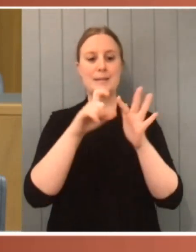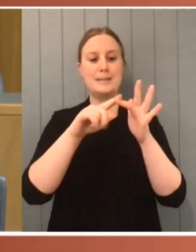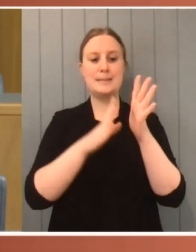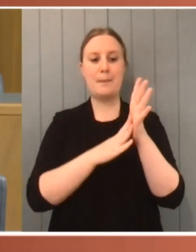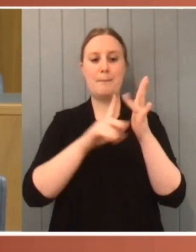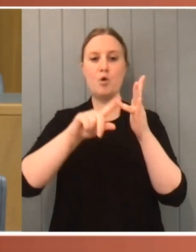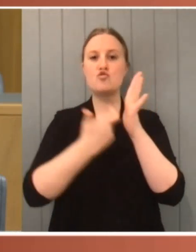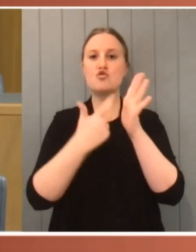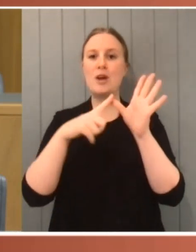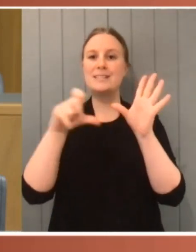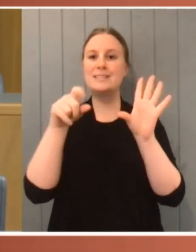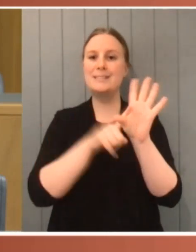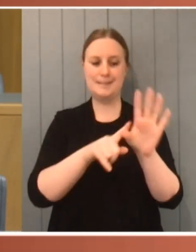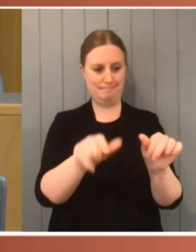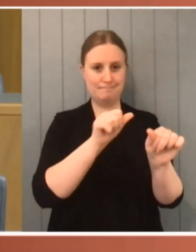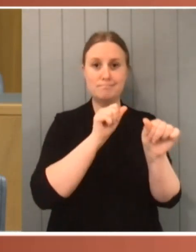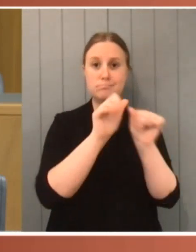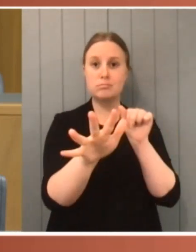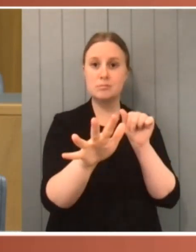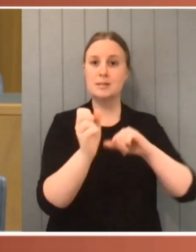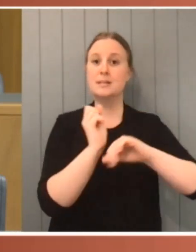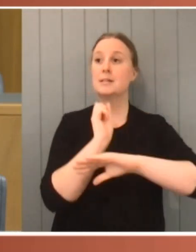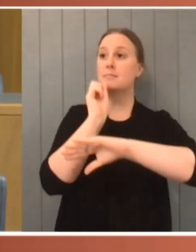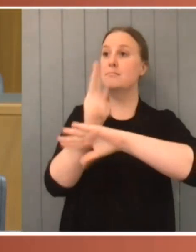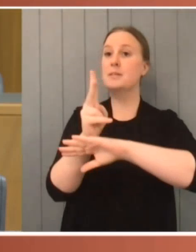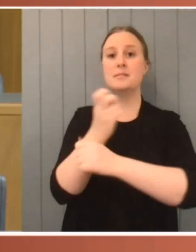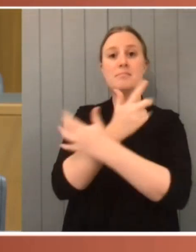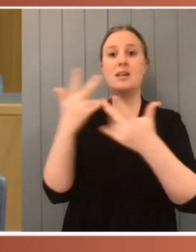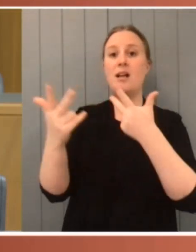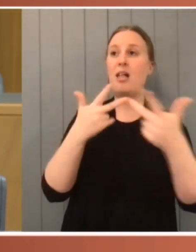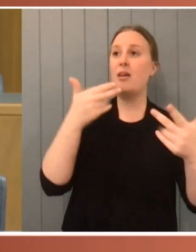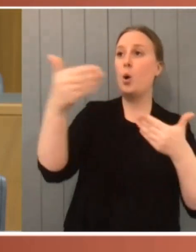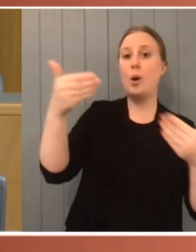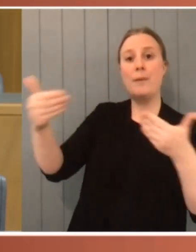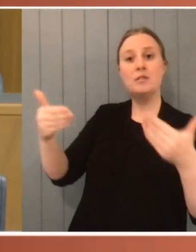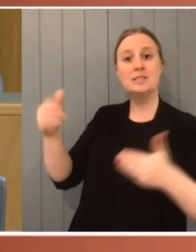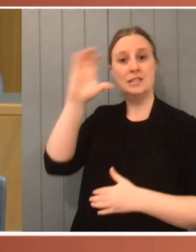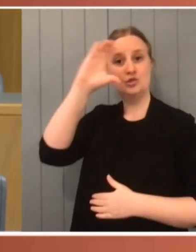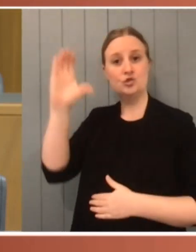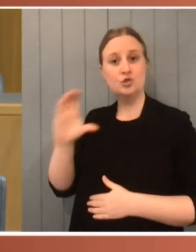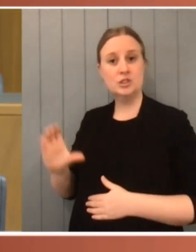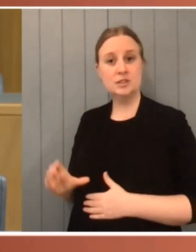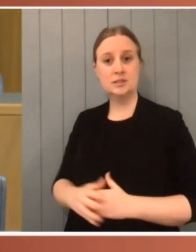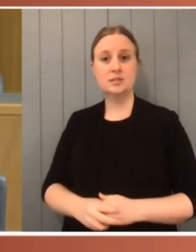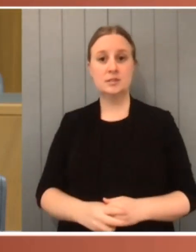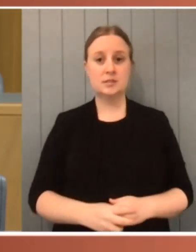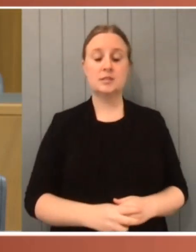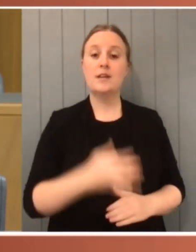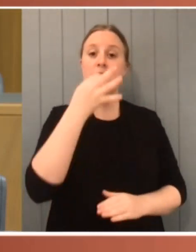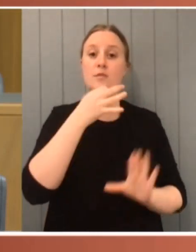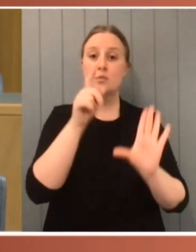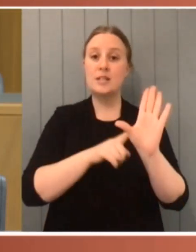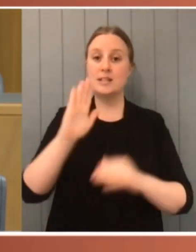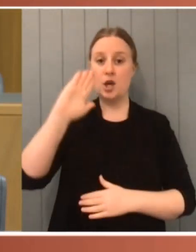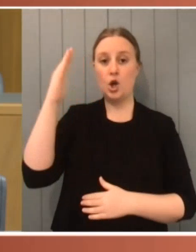holds better here than in many other comparable societies. Writing a few years ago, the eminent historian